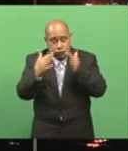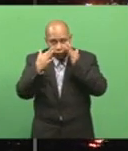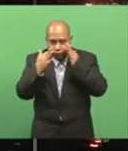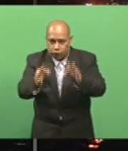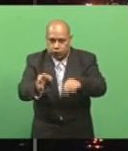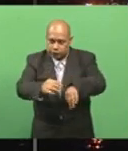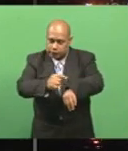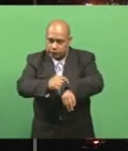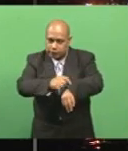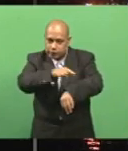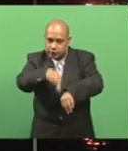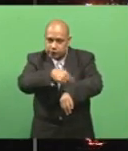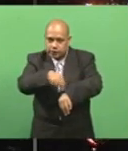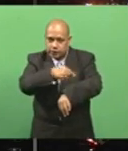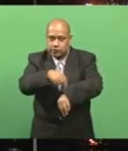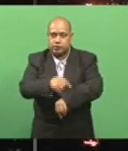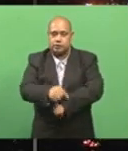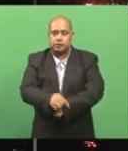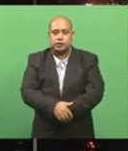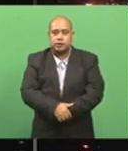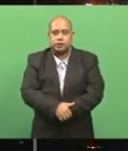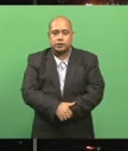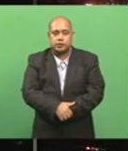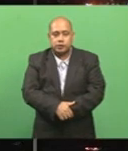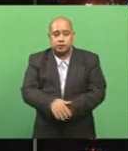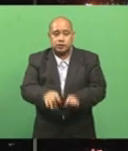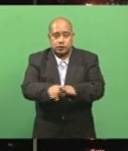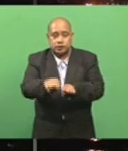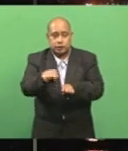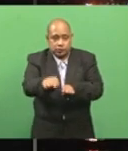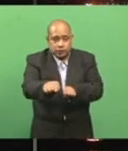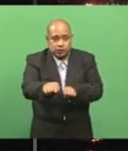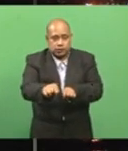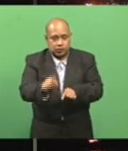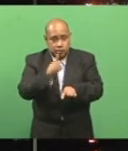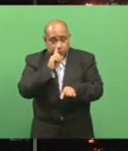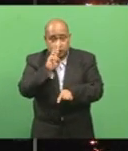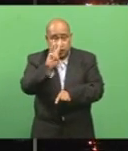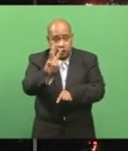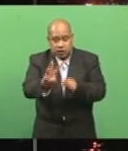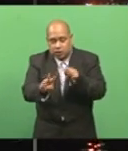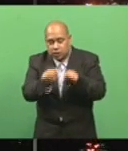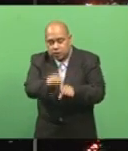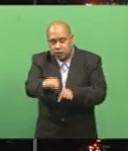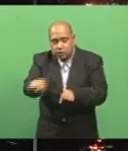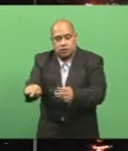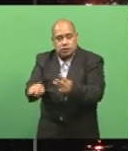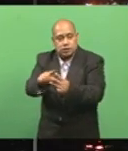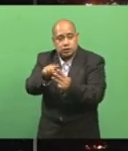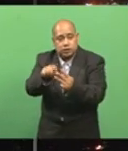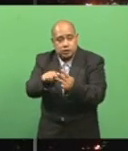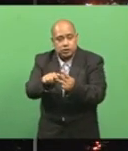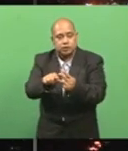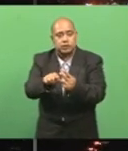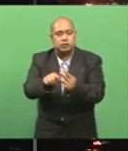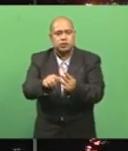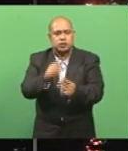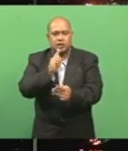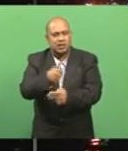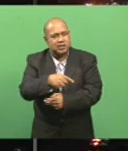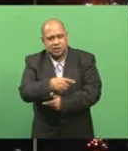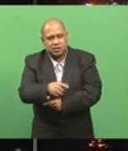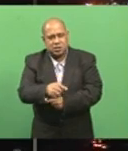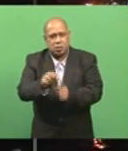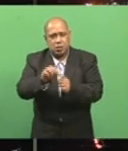same magistrate on the same charge earlier acquitted 3 people, saying the Prime Minister had no powers to make any directives under